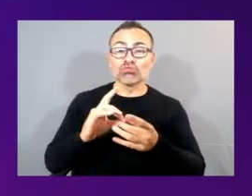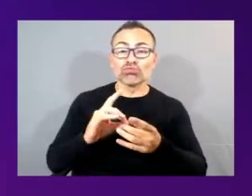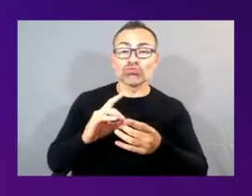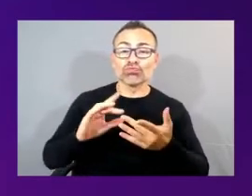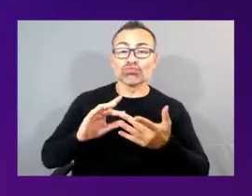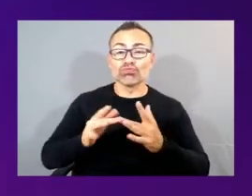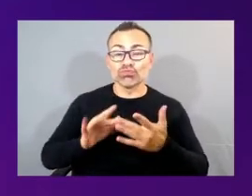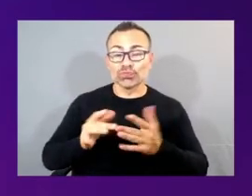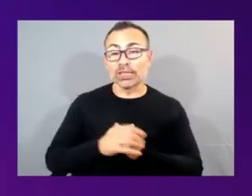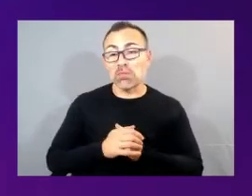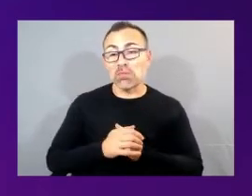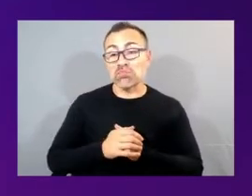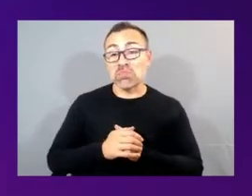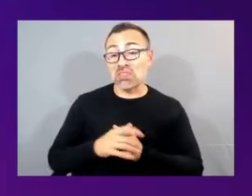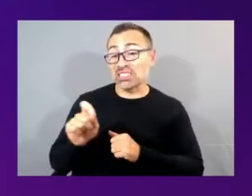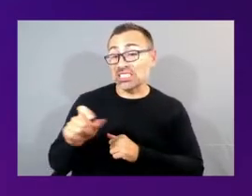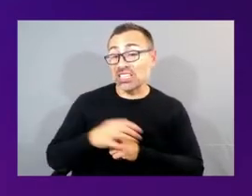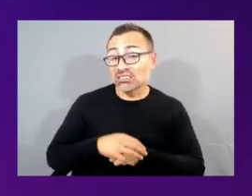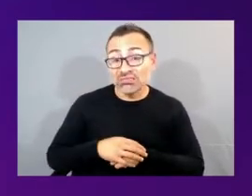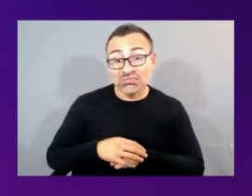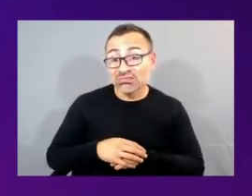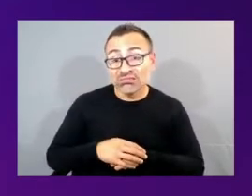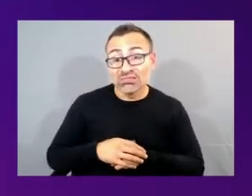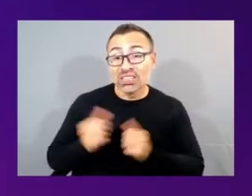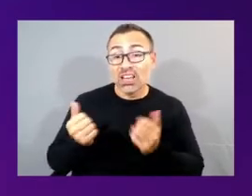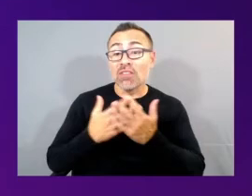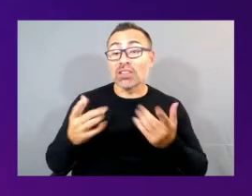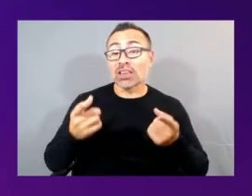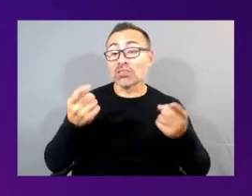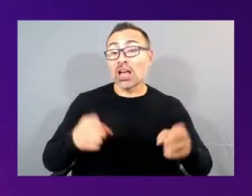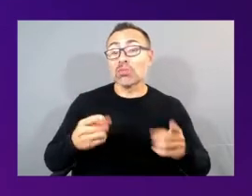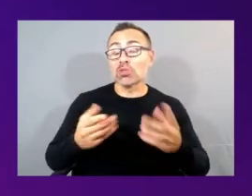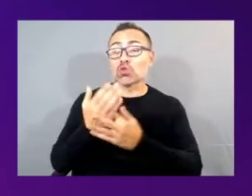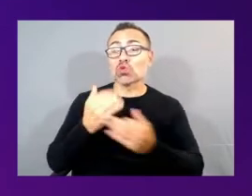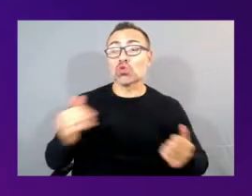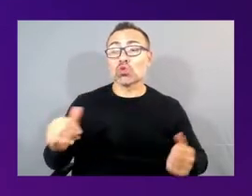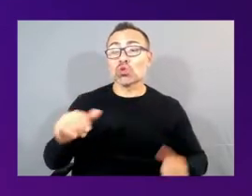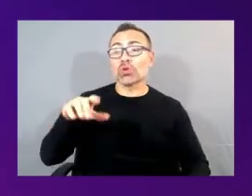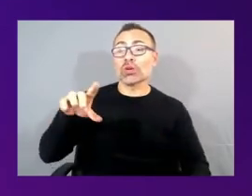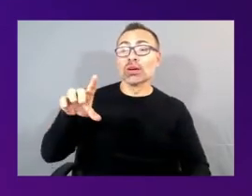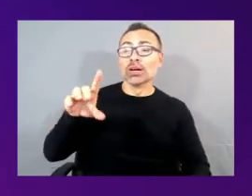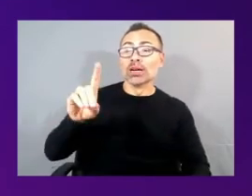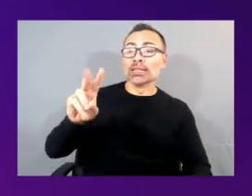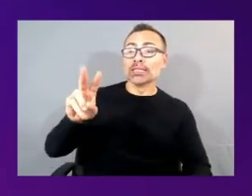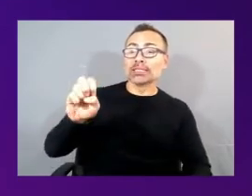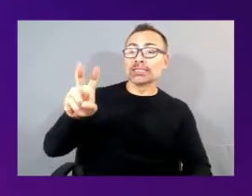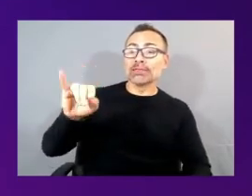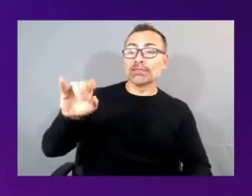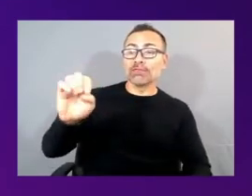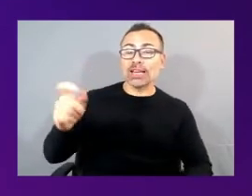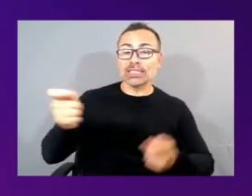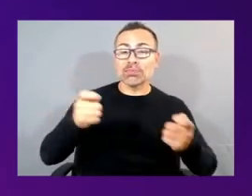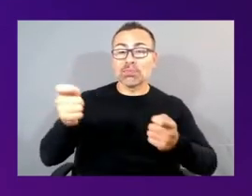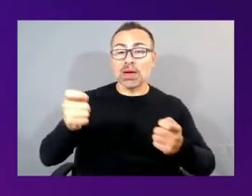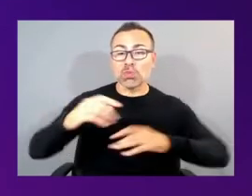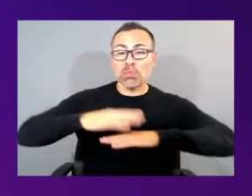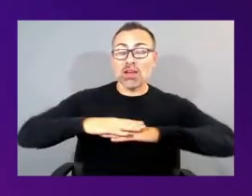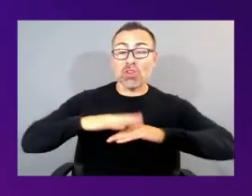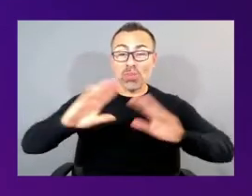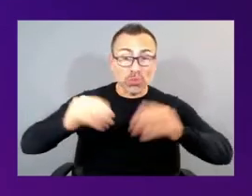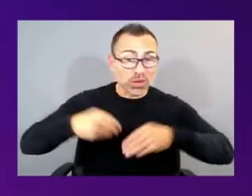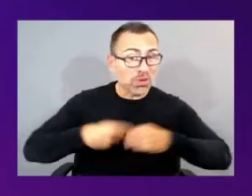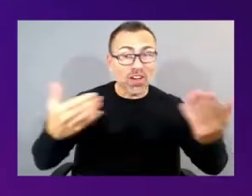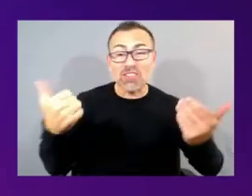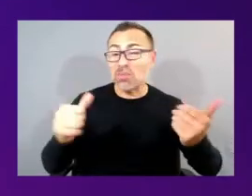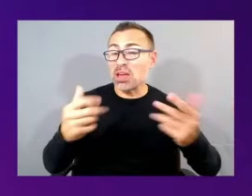else happens through a central device management platform that we provide from anywhere in the world and without having to have any prior